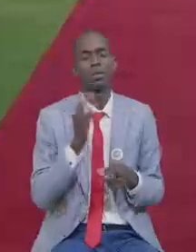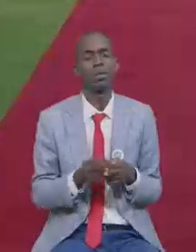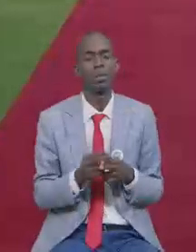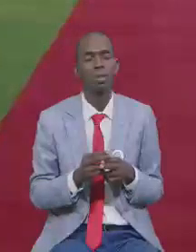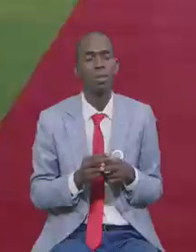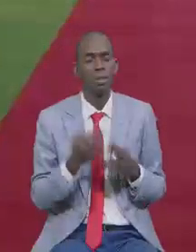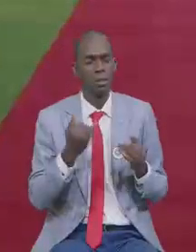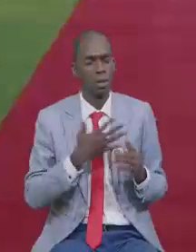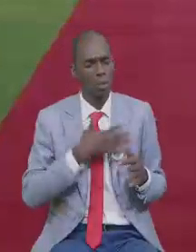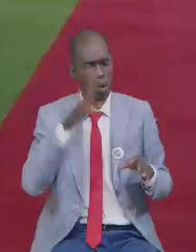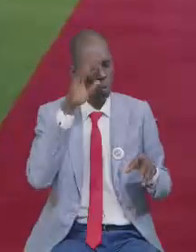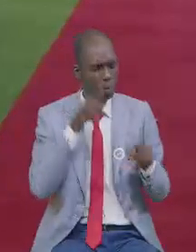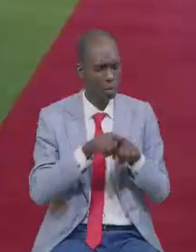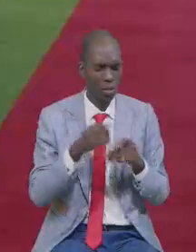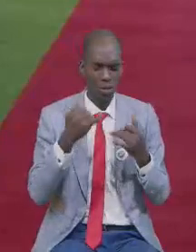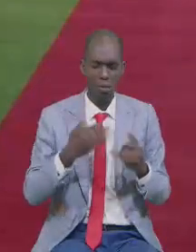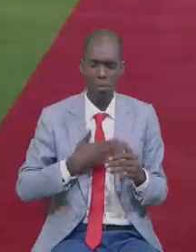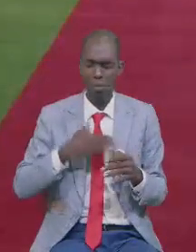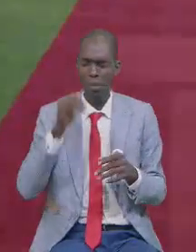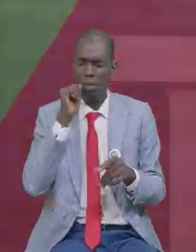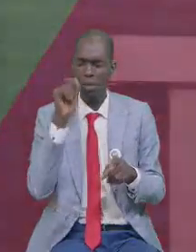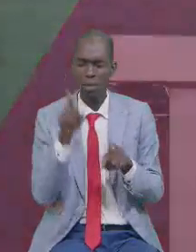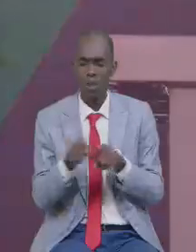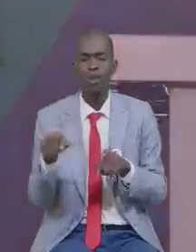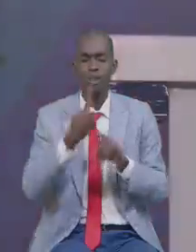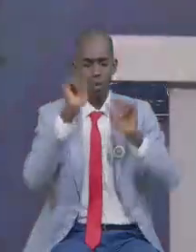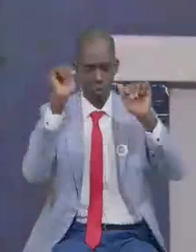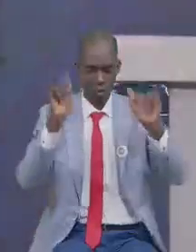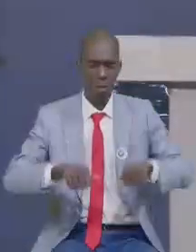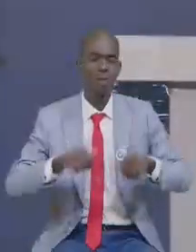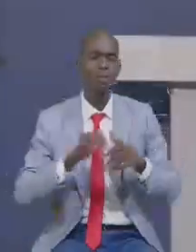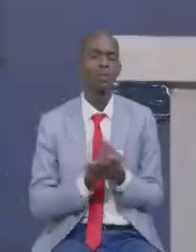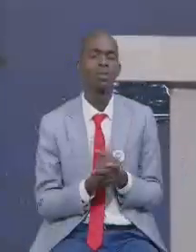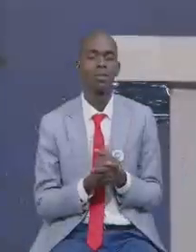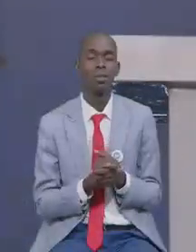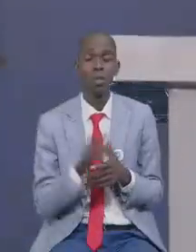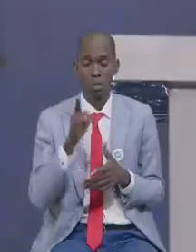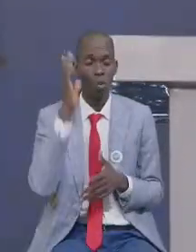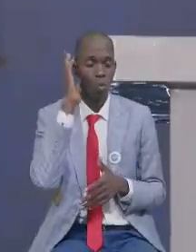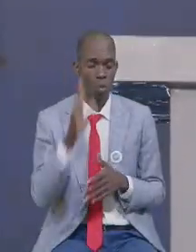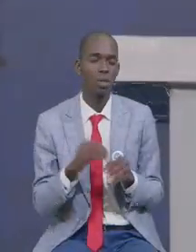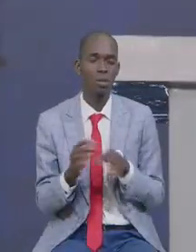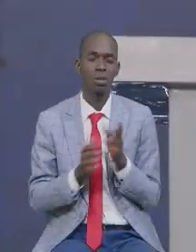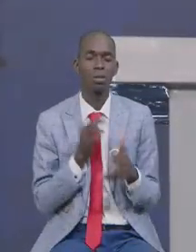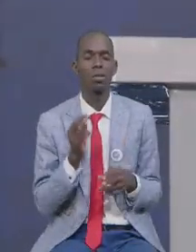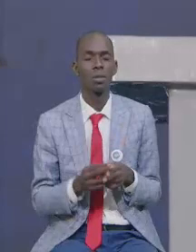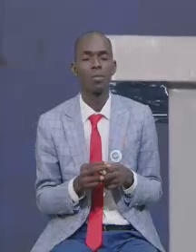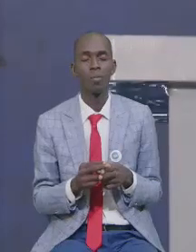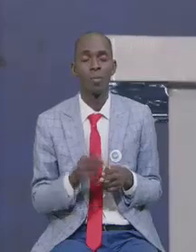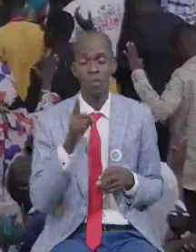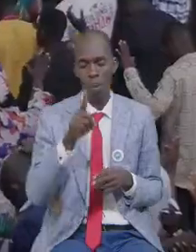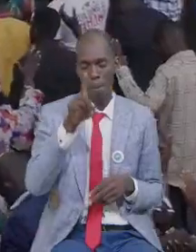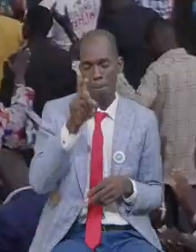brother, now my sister, you can. You will. You